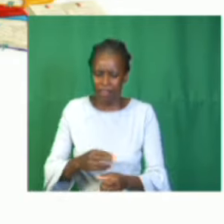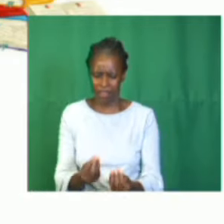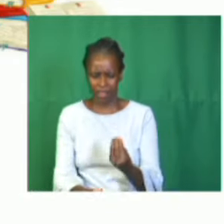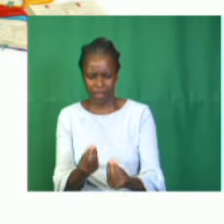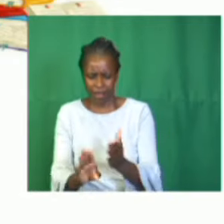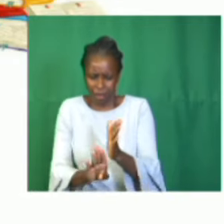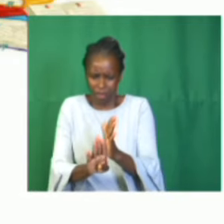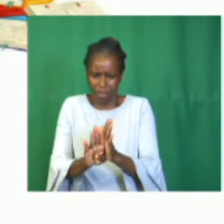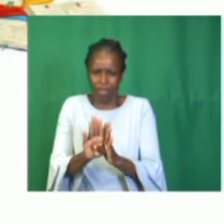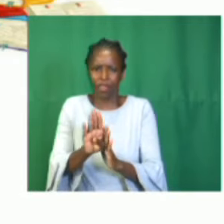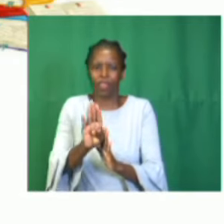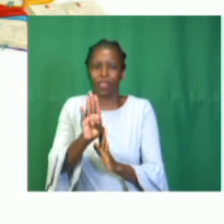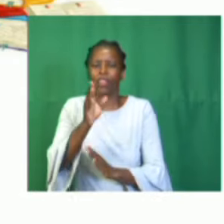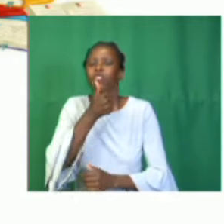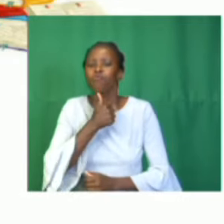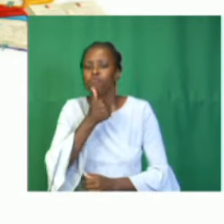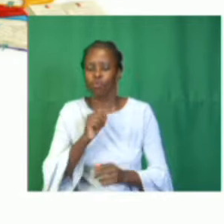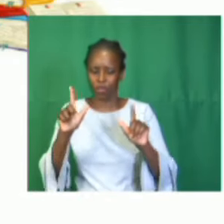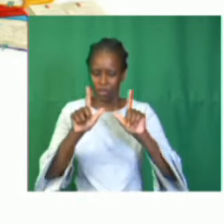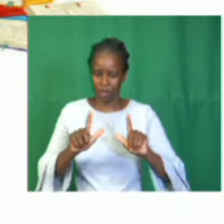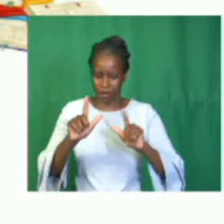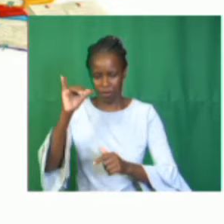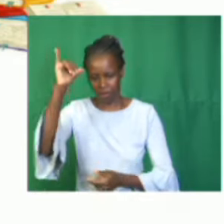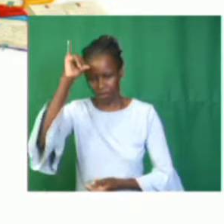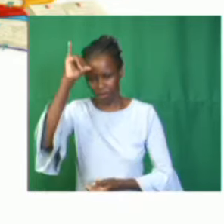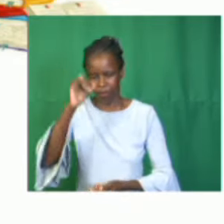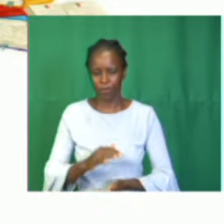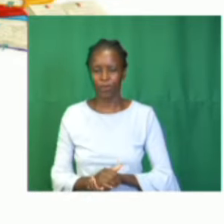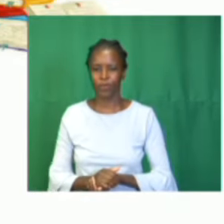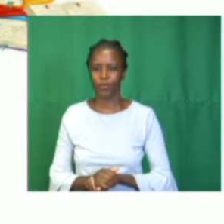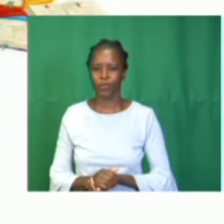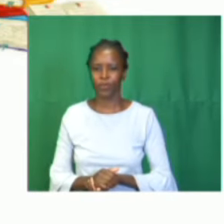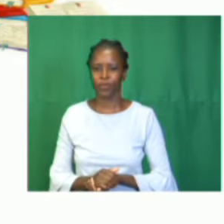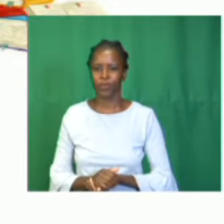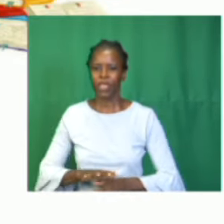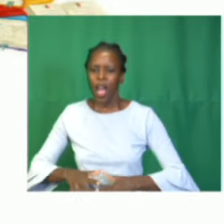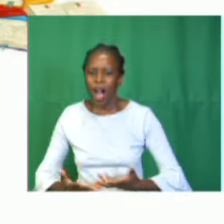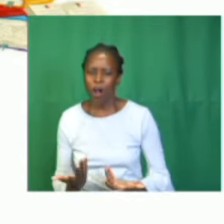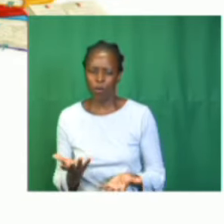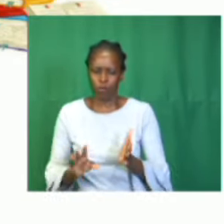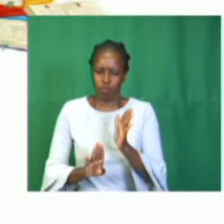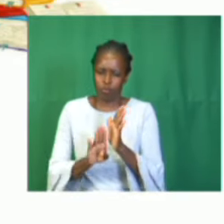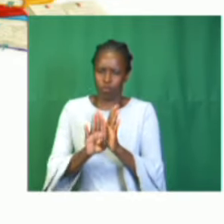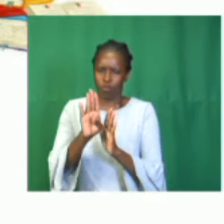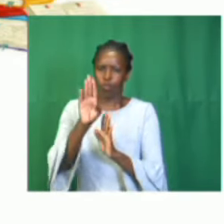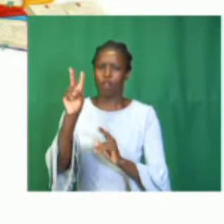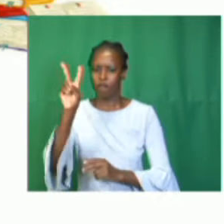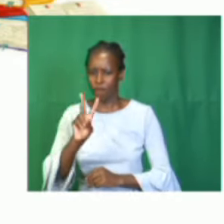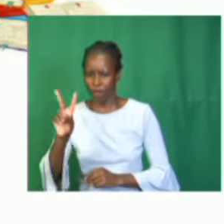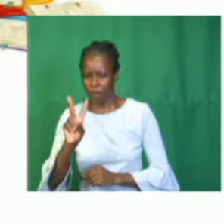their use of language skills. That is how they are able to expand in their